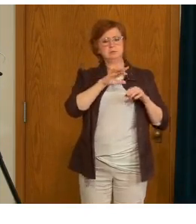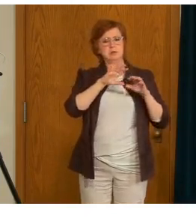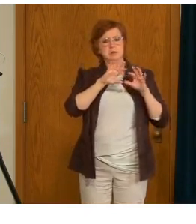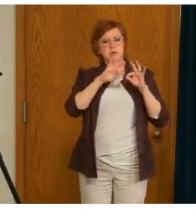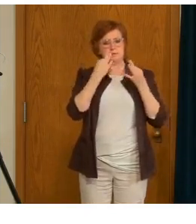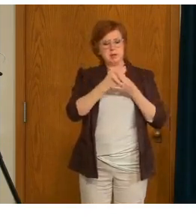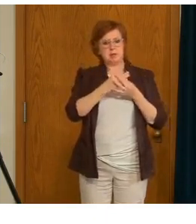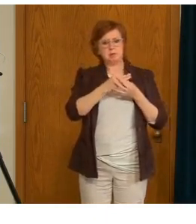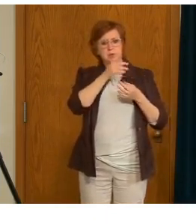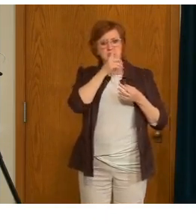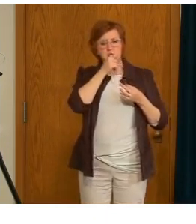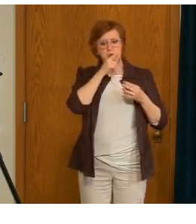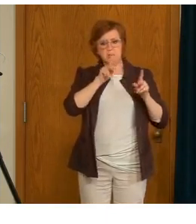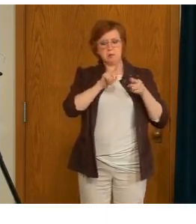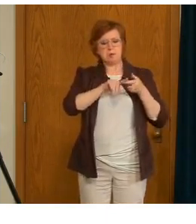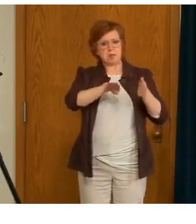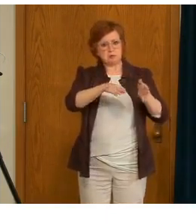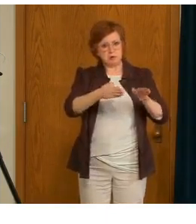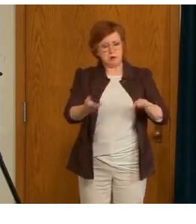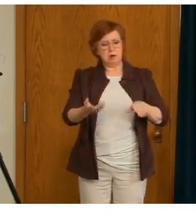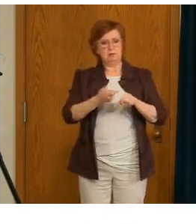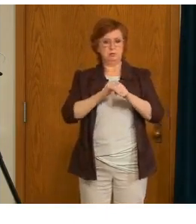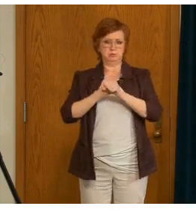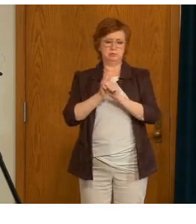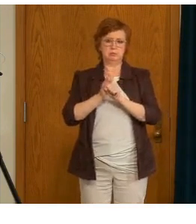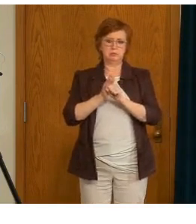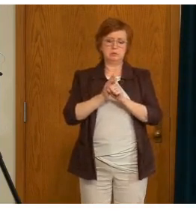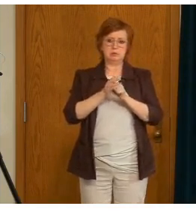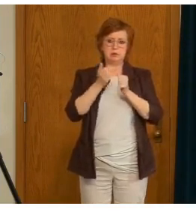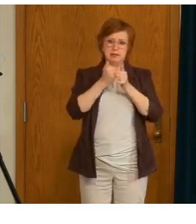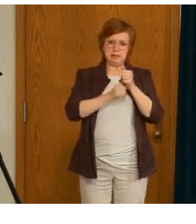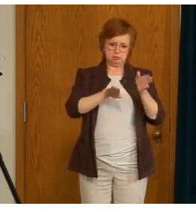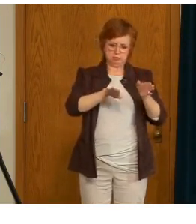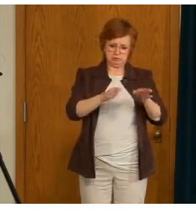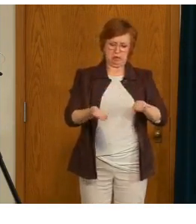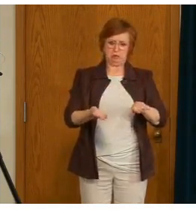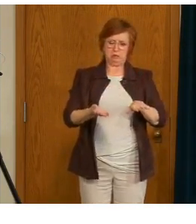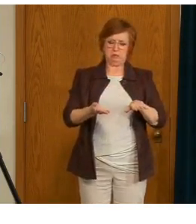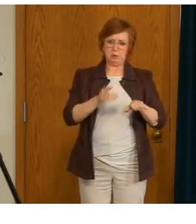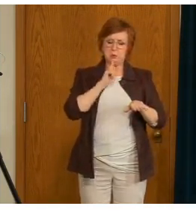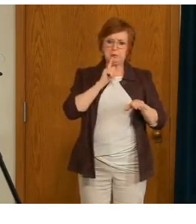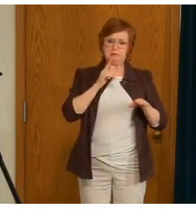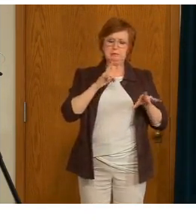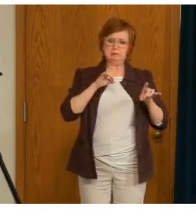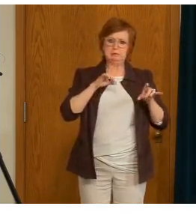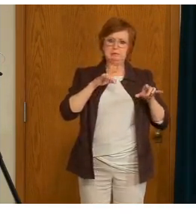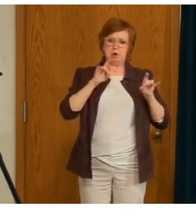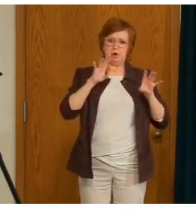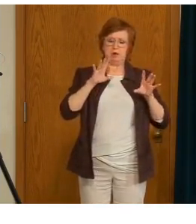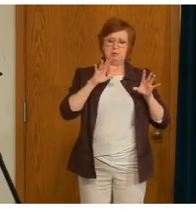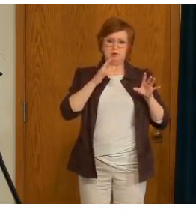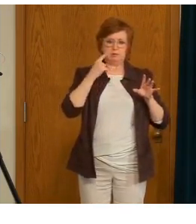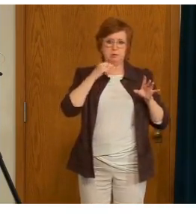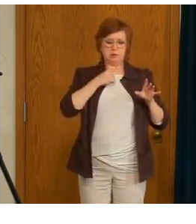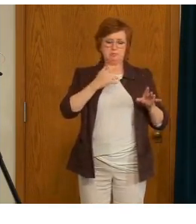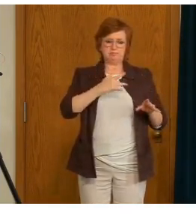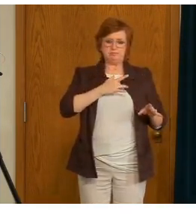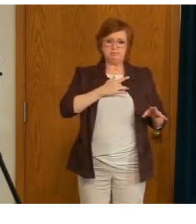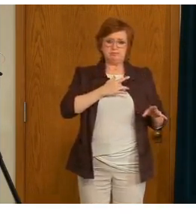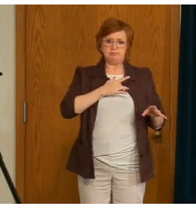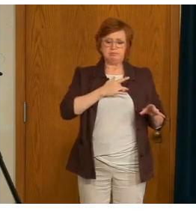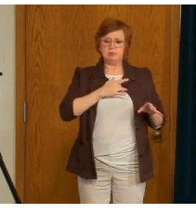to COVID-19. The loss of every life is such a tragedy, and it's never far from my mind or the minds of all our staff and physicians at the